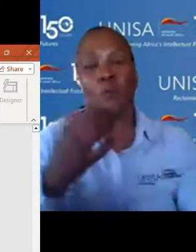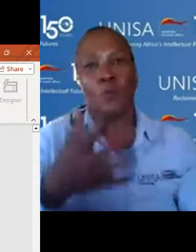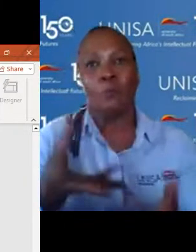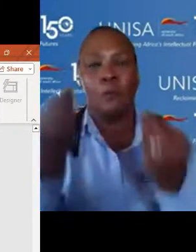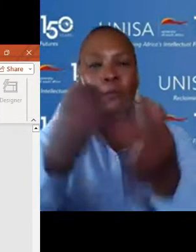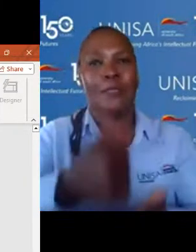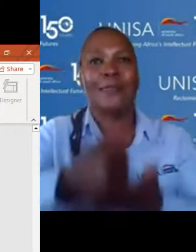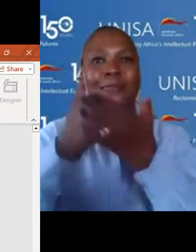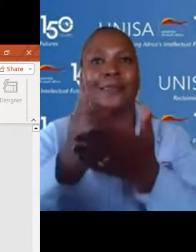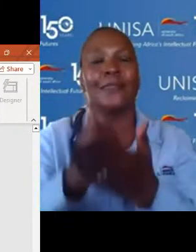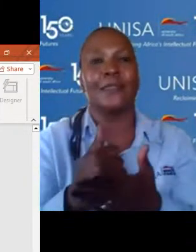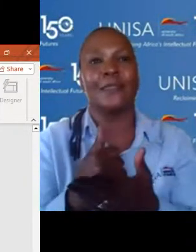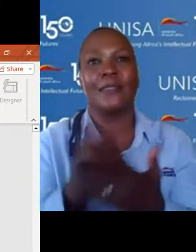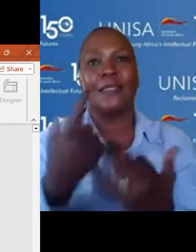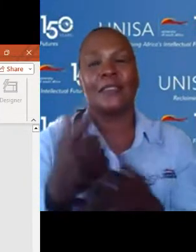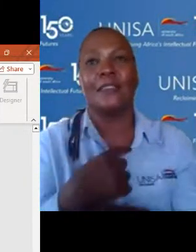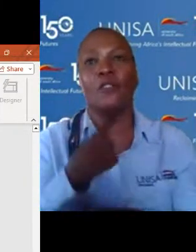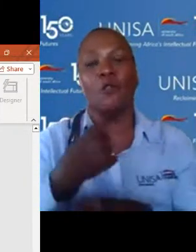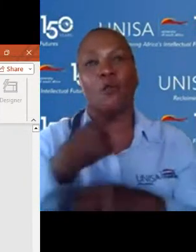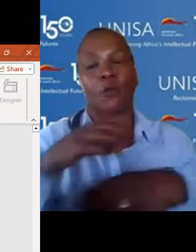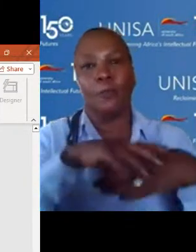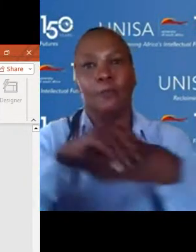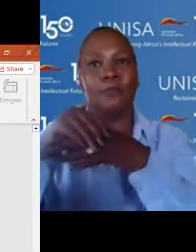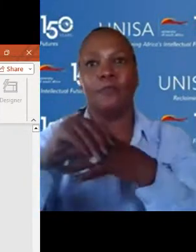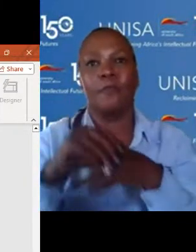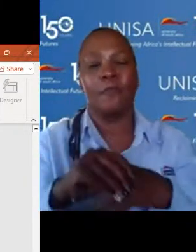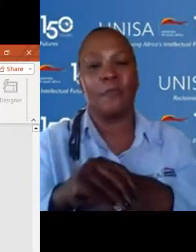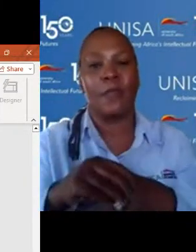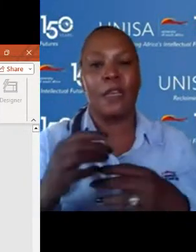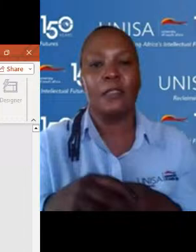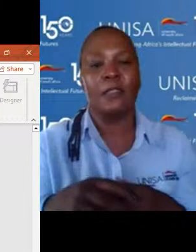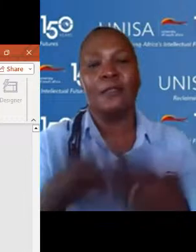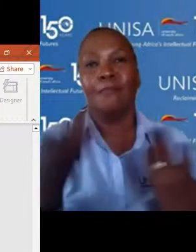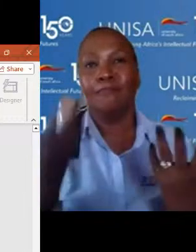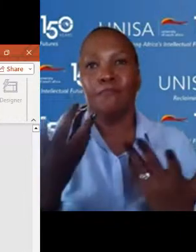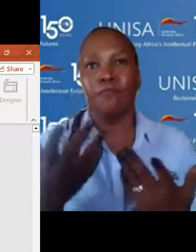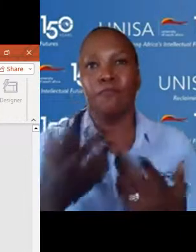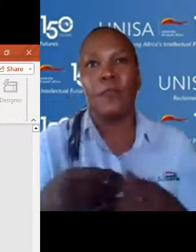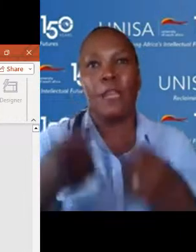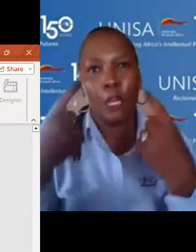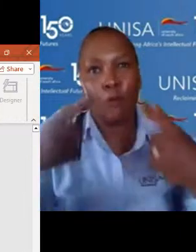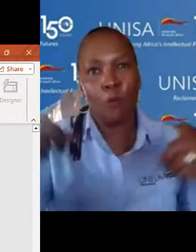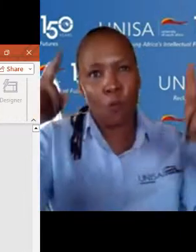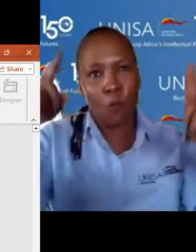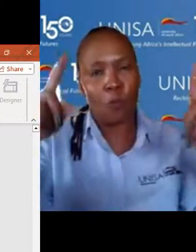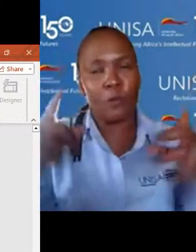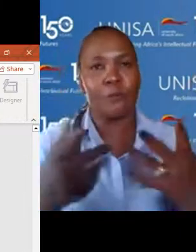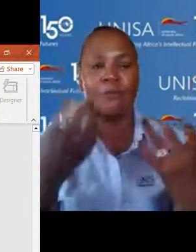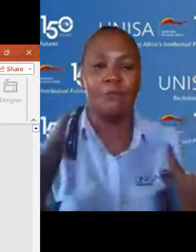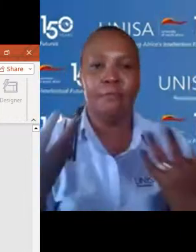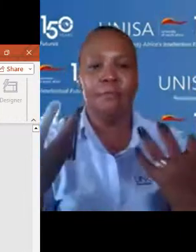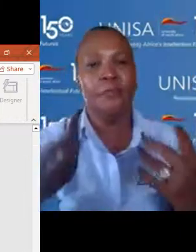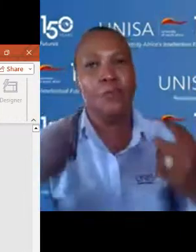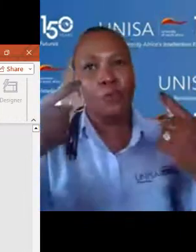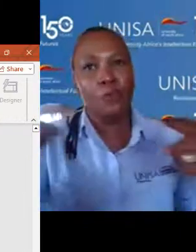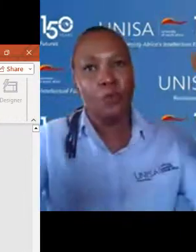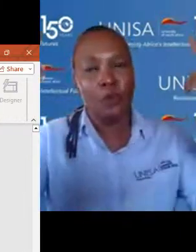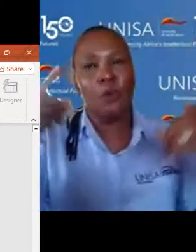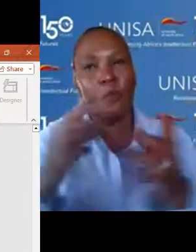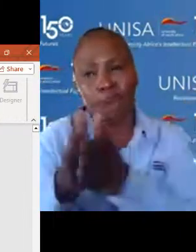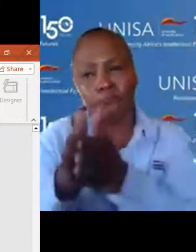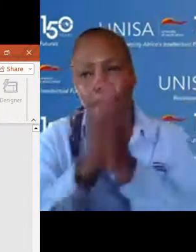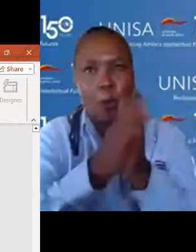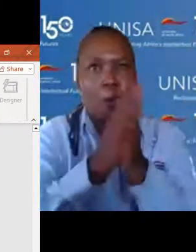as far as that is concerned. Disclosure, that's the last item. we actually plead with our students